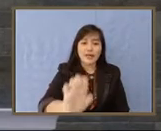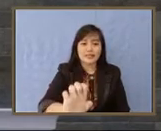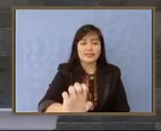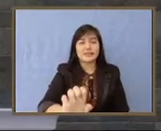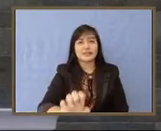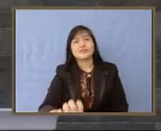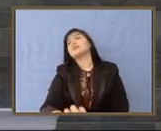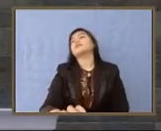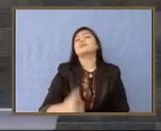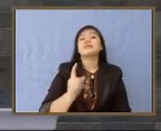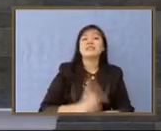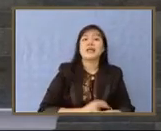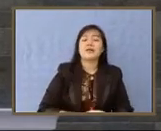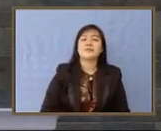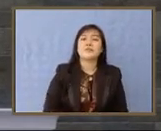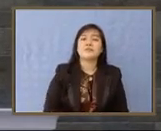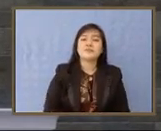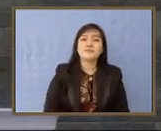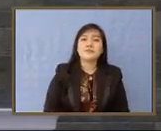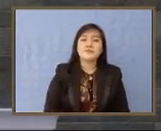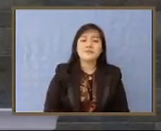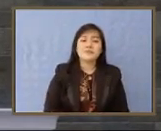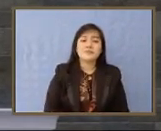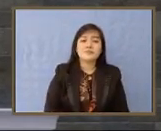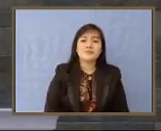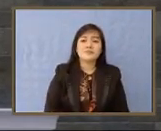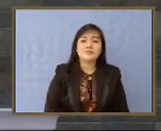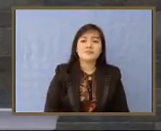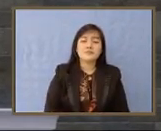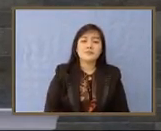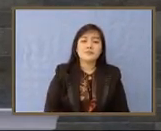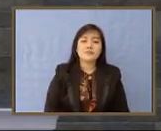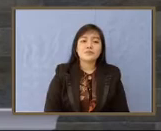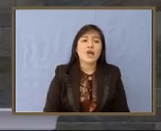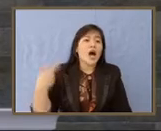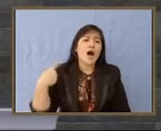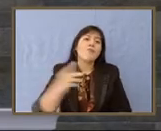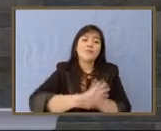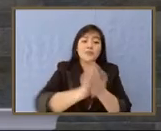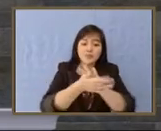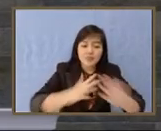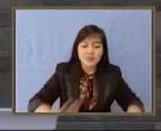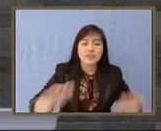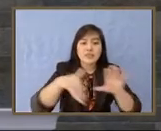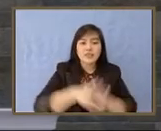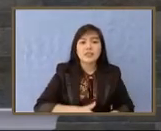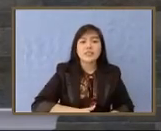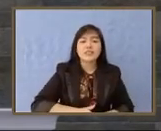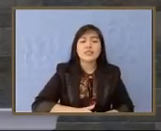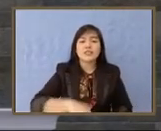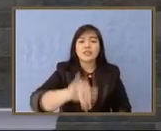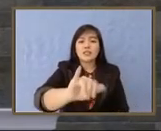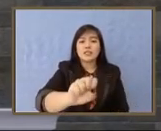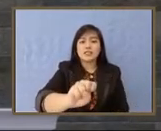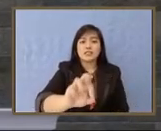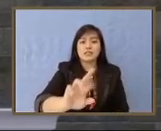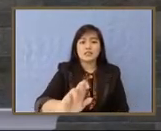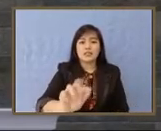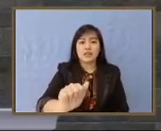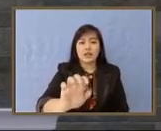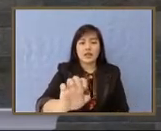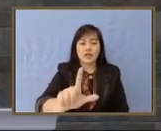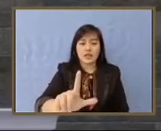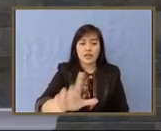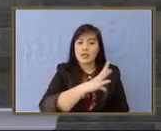nagkaroon ng time of peace between Israel and Moab. Okay? So, historical analysis. Ang makikita po natin